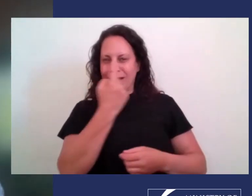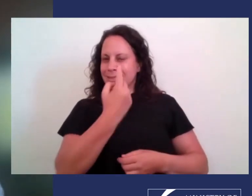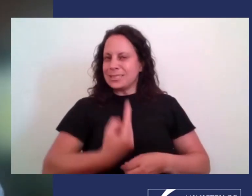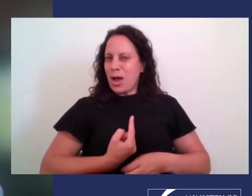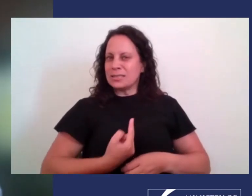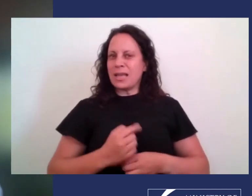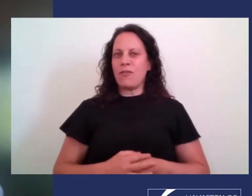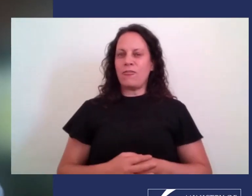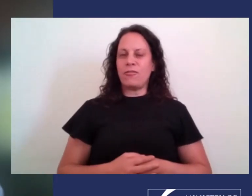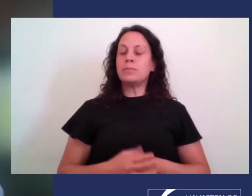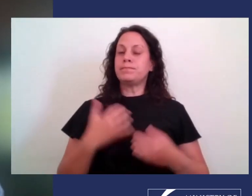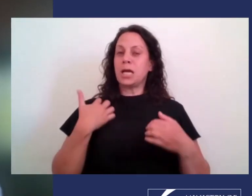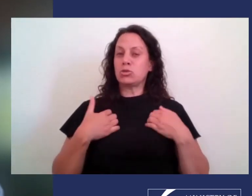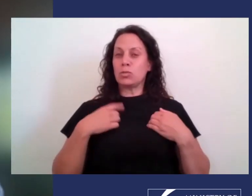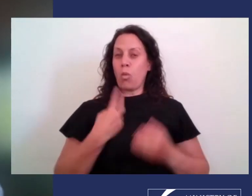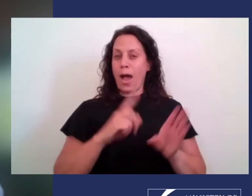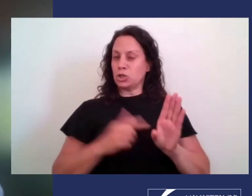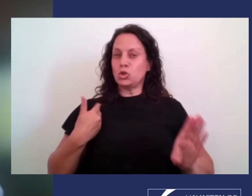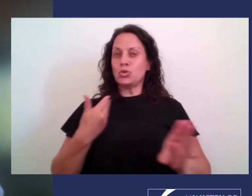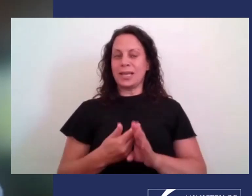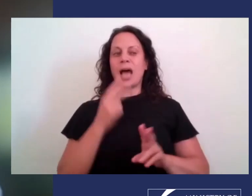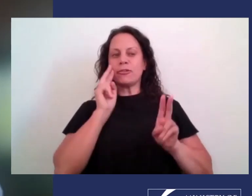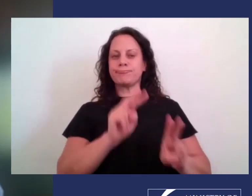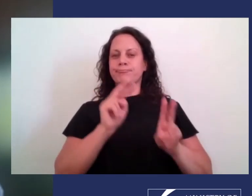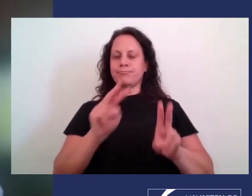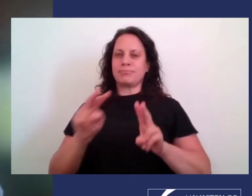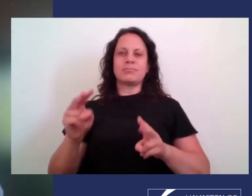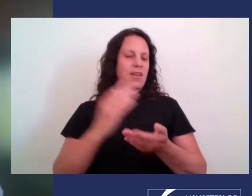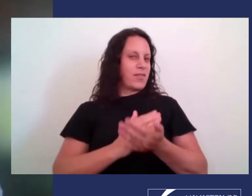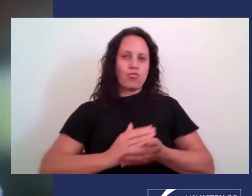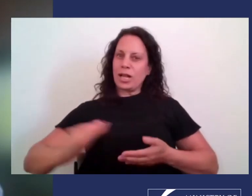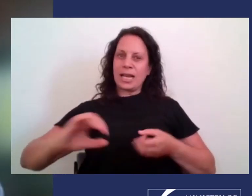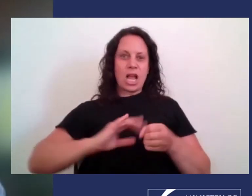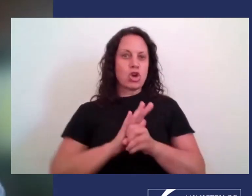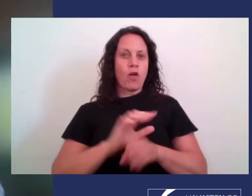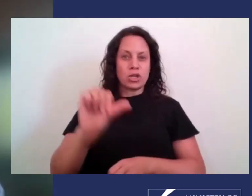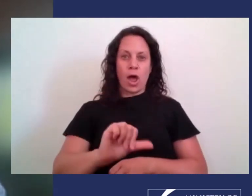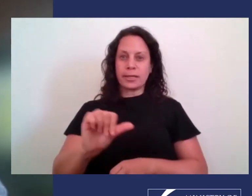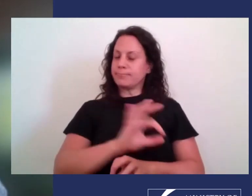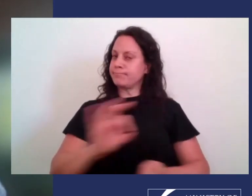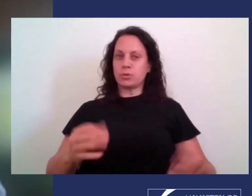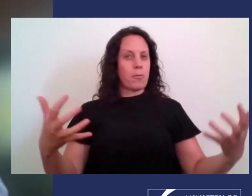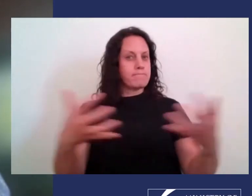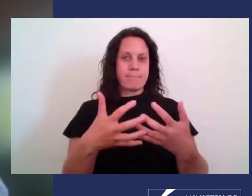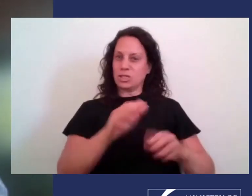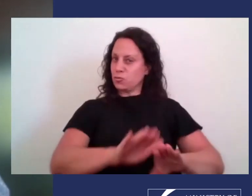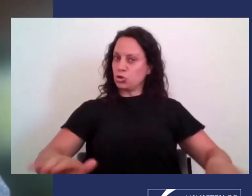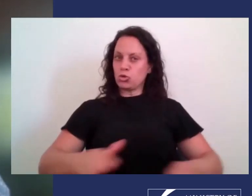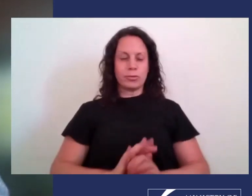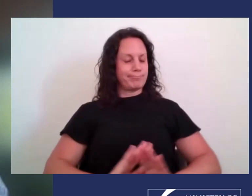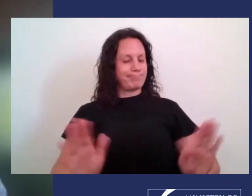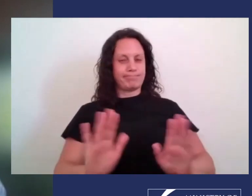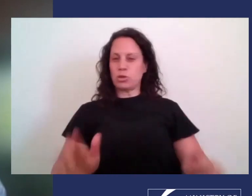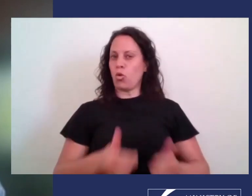last 2 years, it's very, very clear that COVID-19 is not good for children. It's, you know, we see the